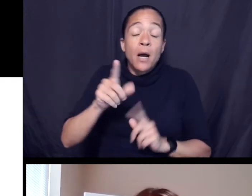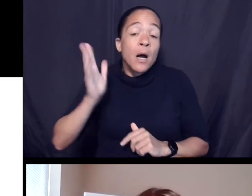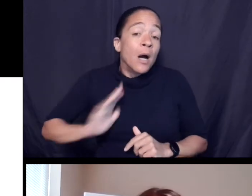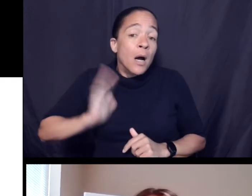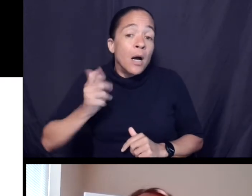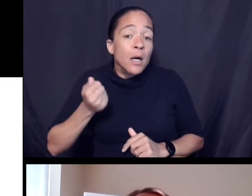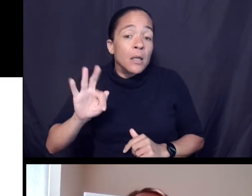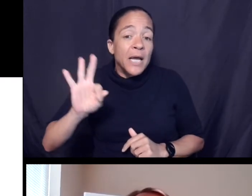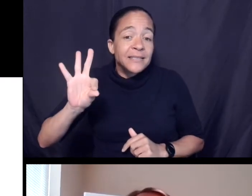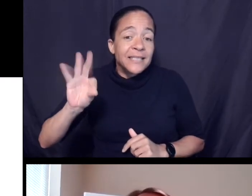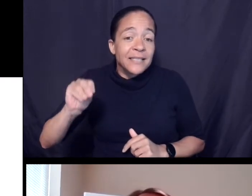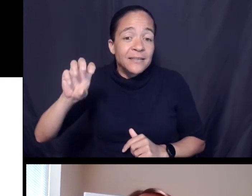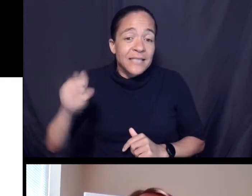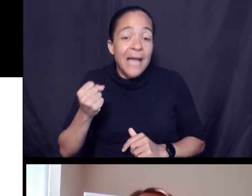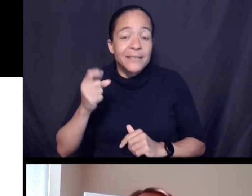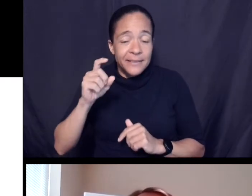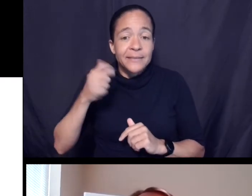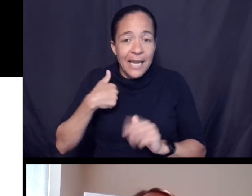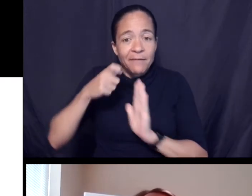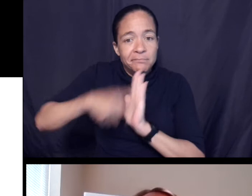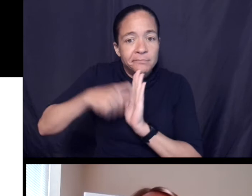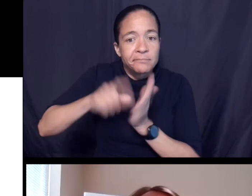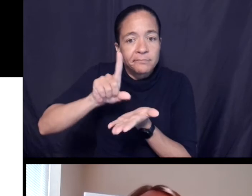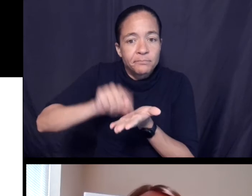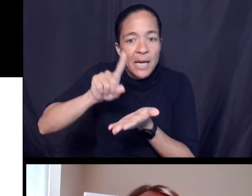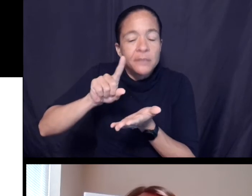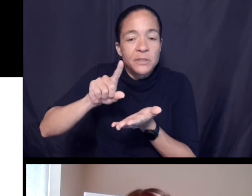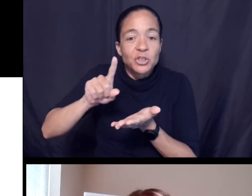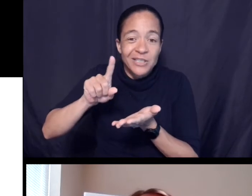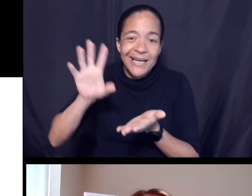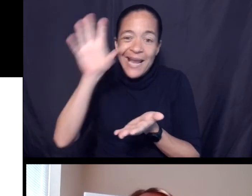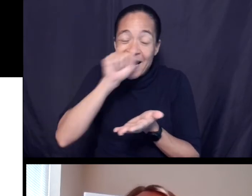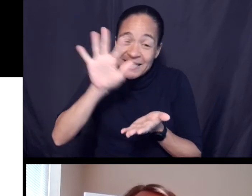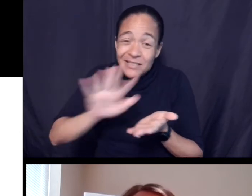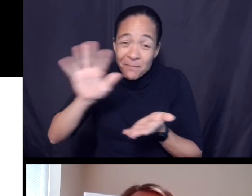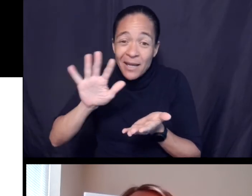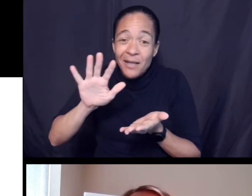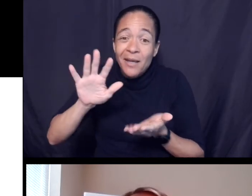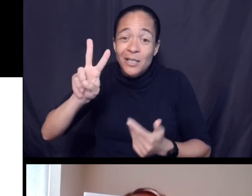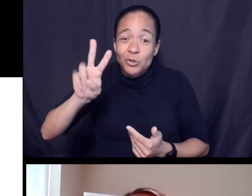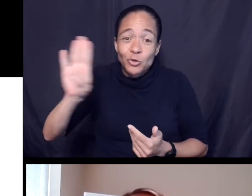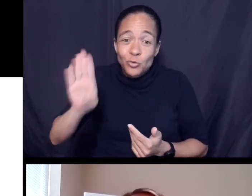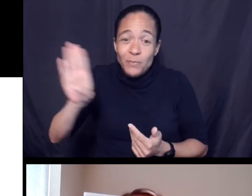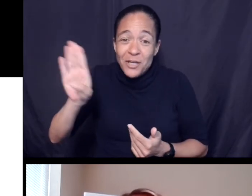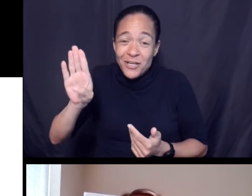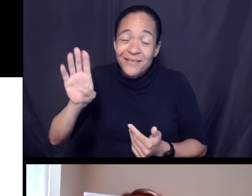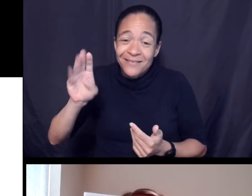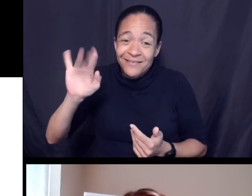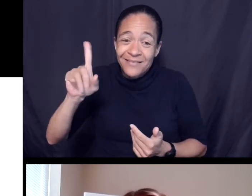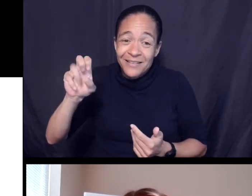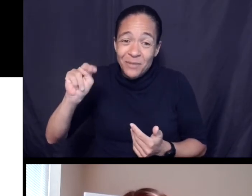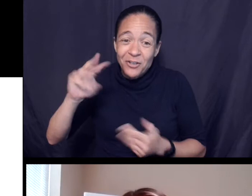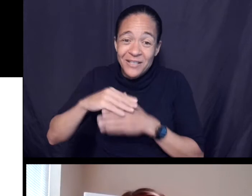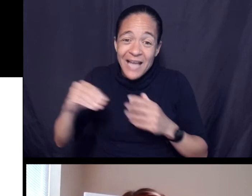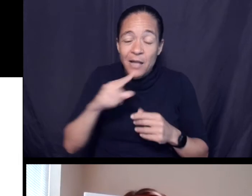paper published that talked about the economic impact and estimated the impact to be about $2 billion, and the average cost per